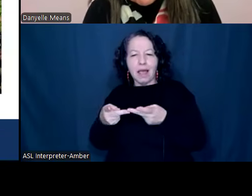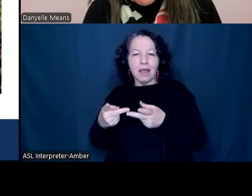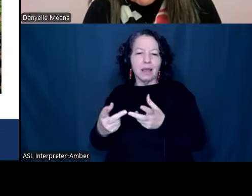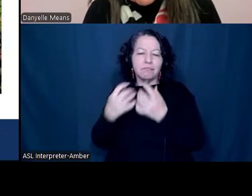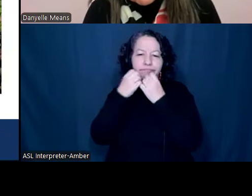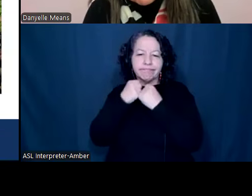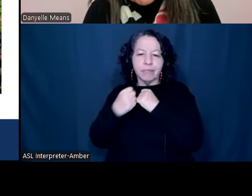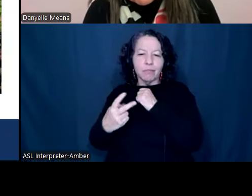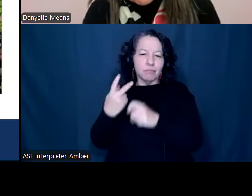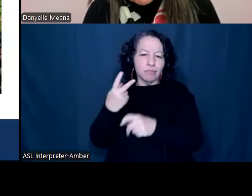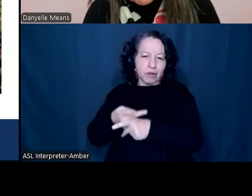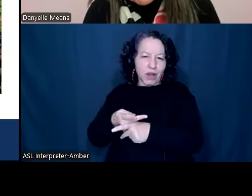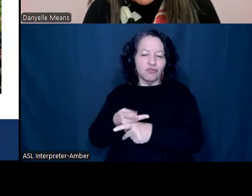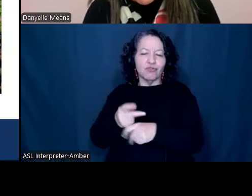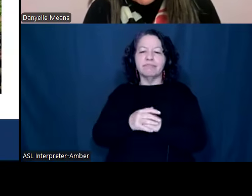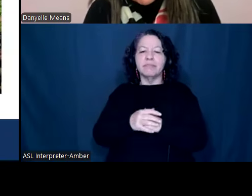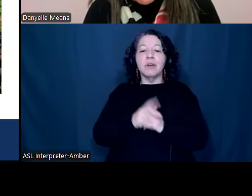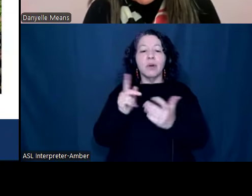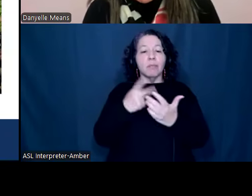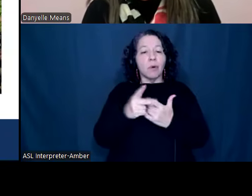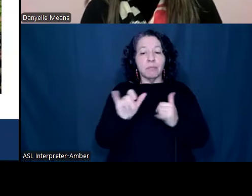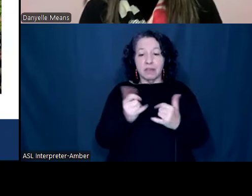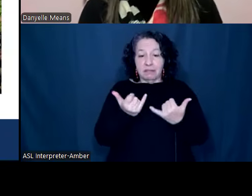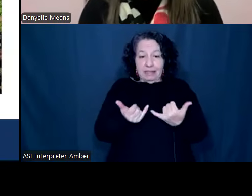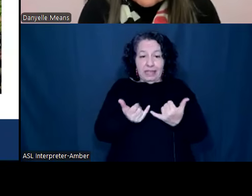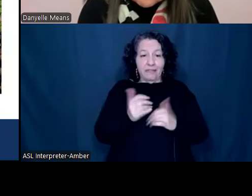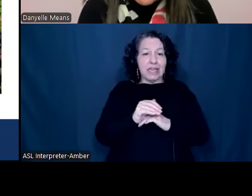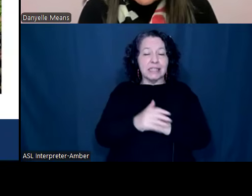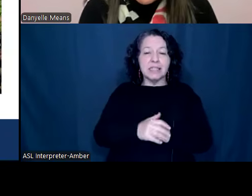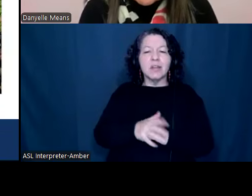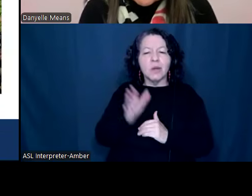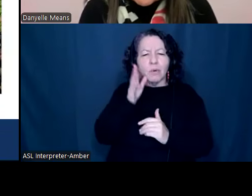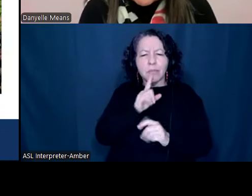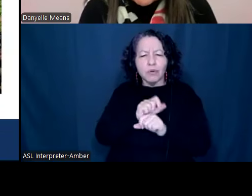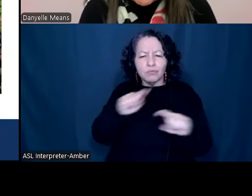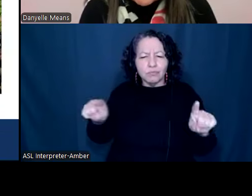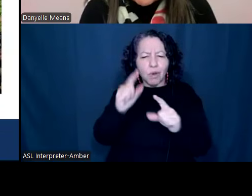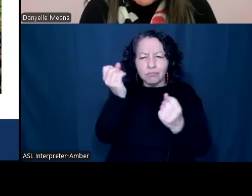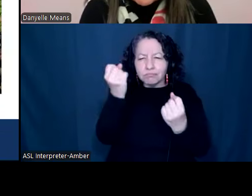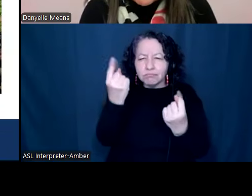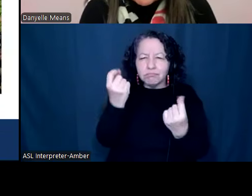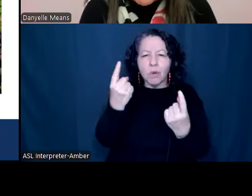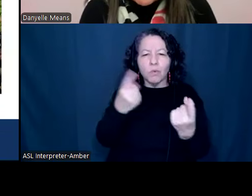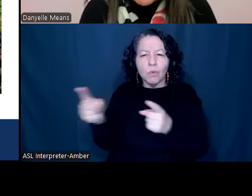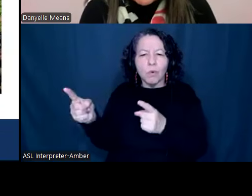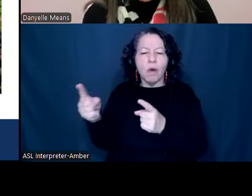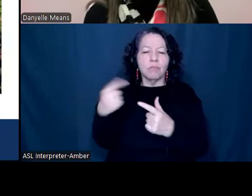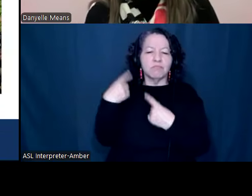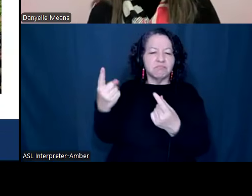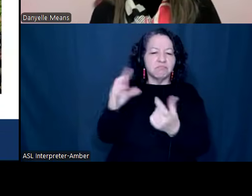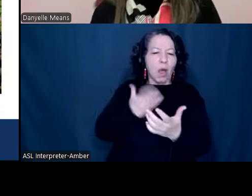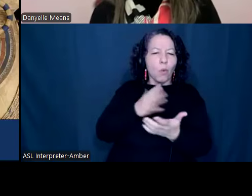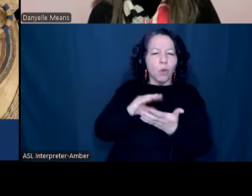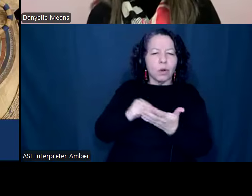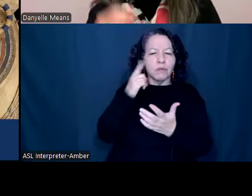Our programs like the one tonight keep you up to date with what we've learned about archaeology and how we know it needs to change and update